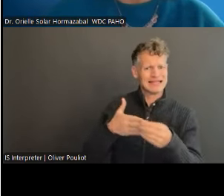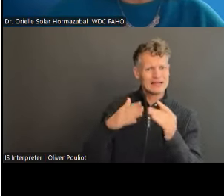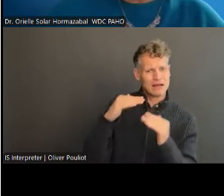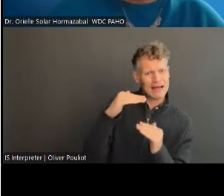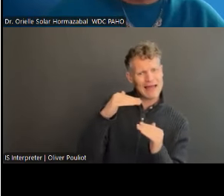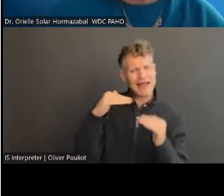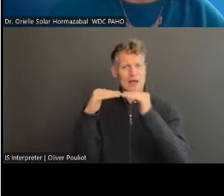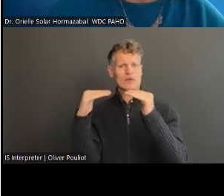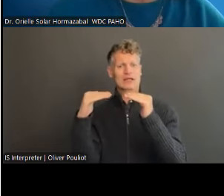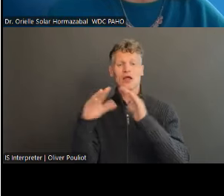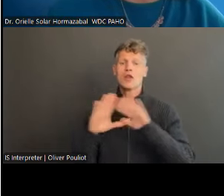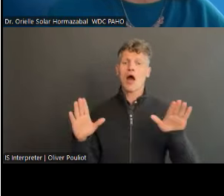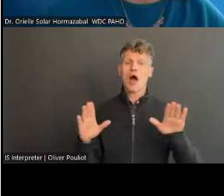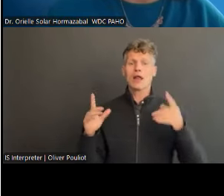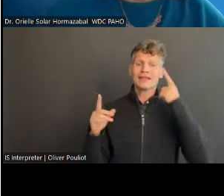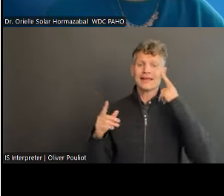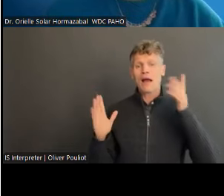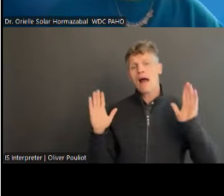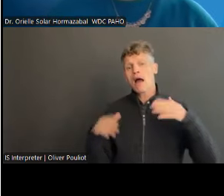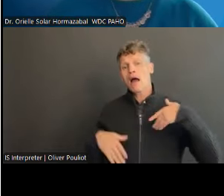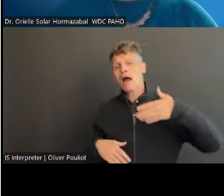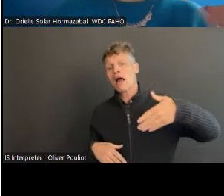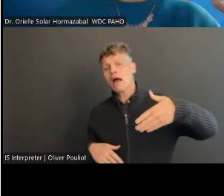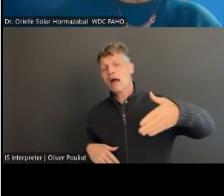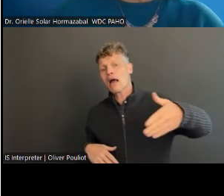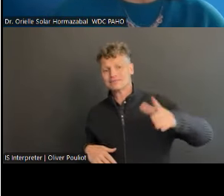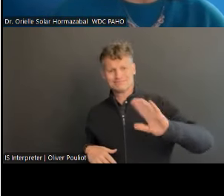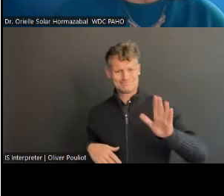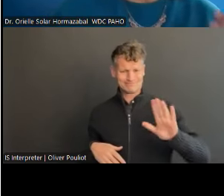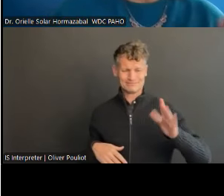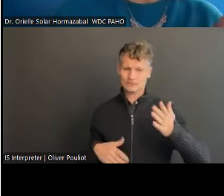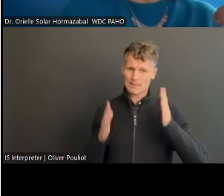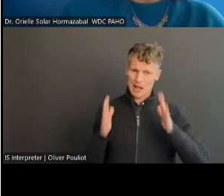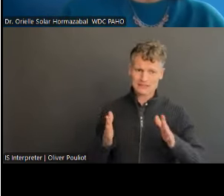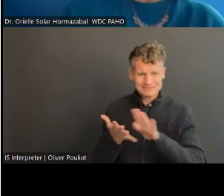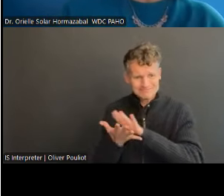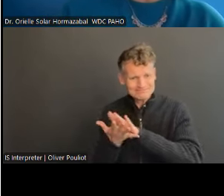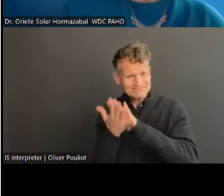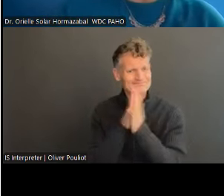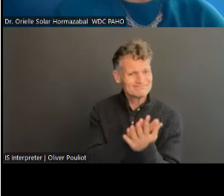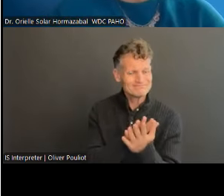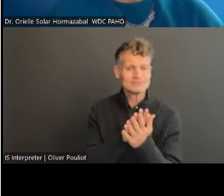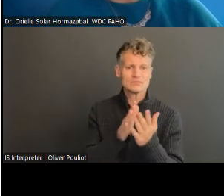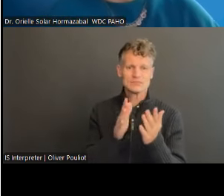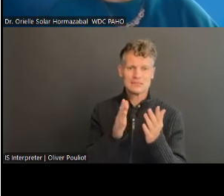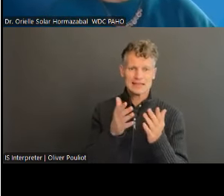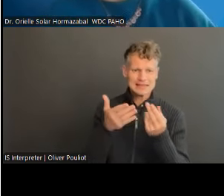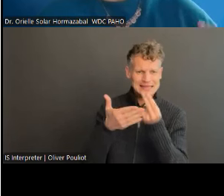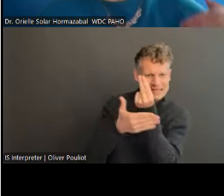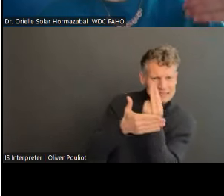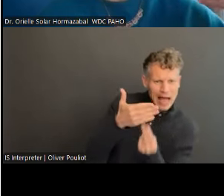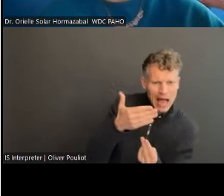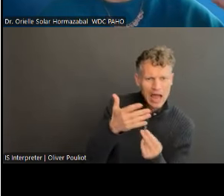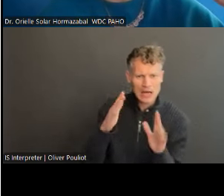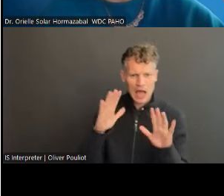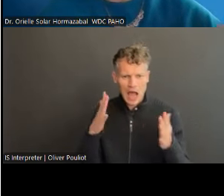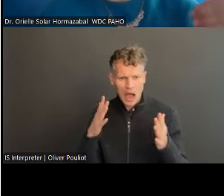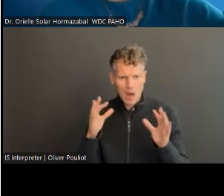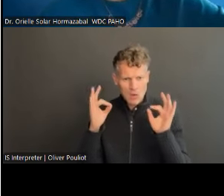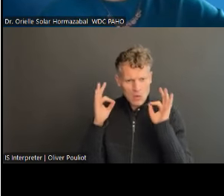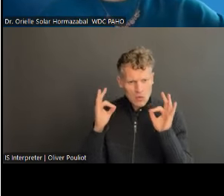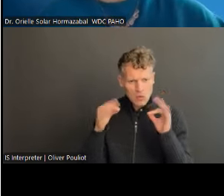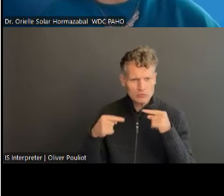This should be translated into content and design and implementation. So this tool has 8